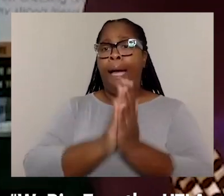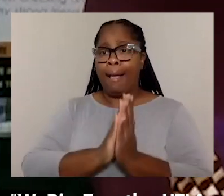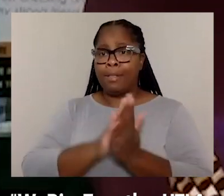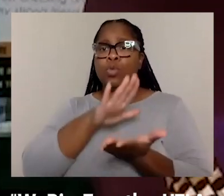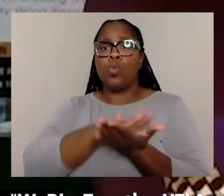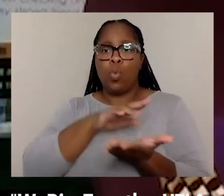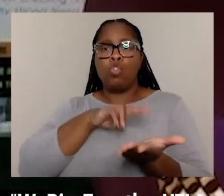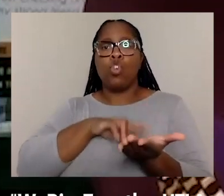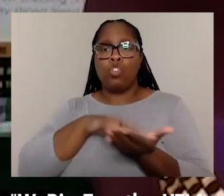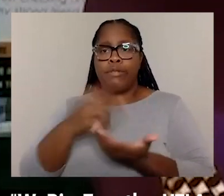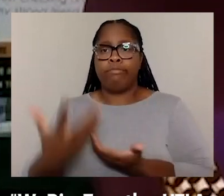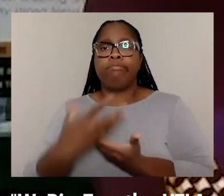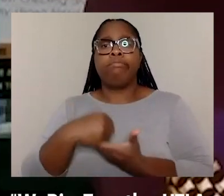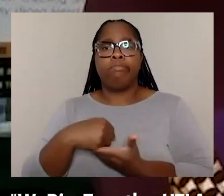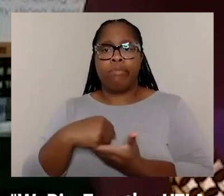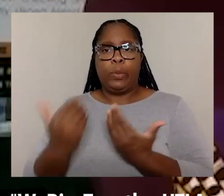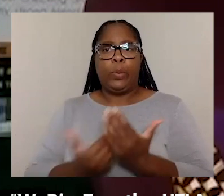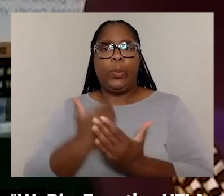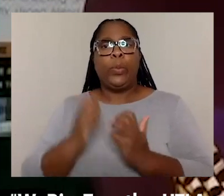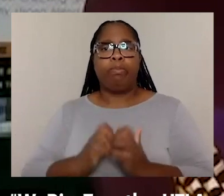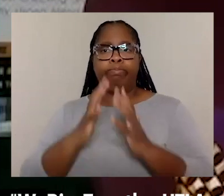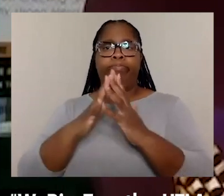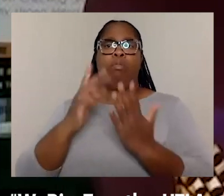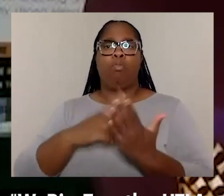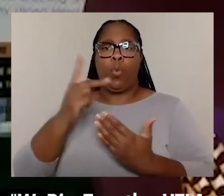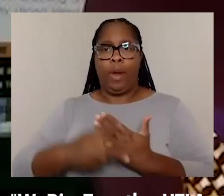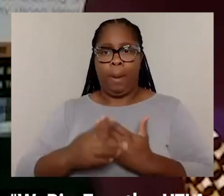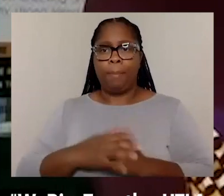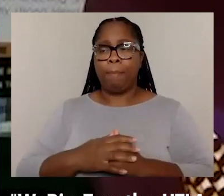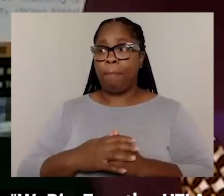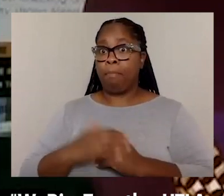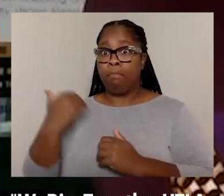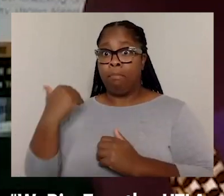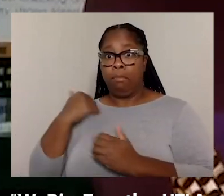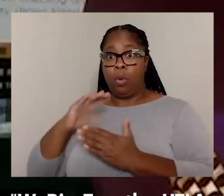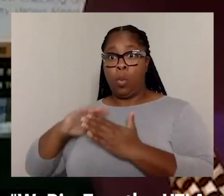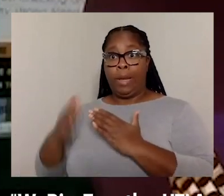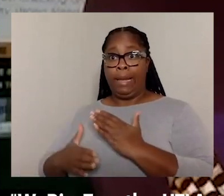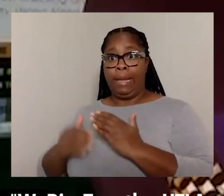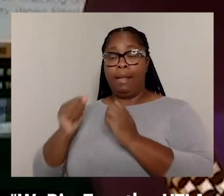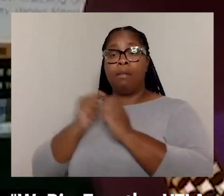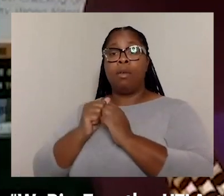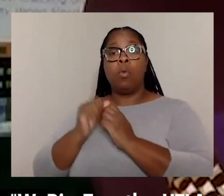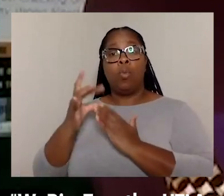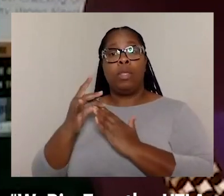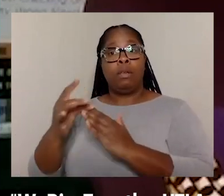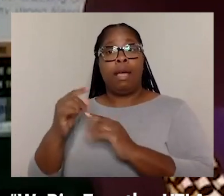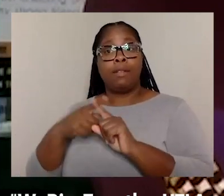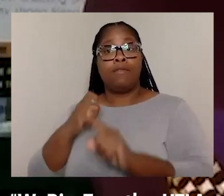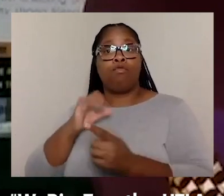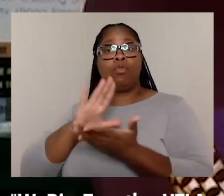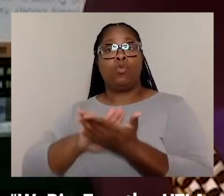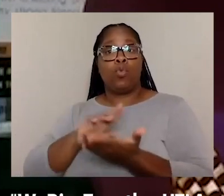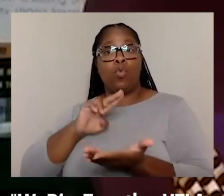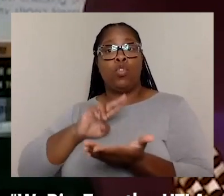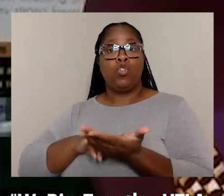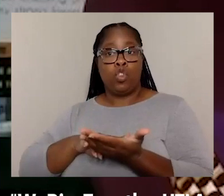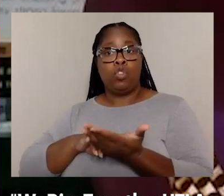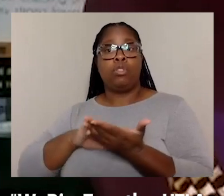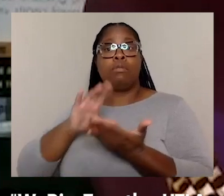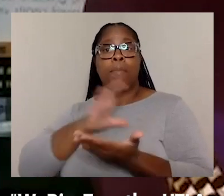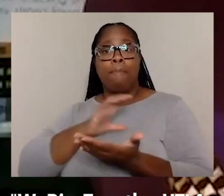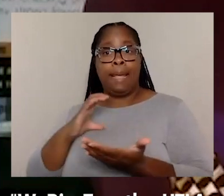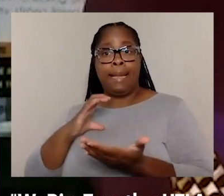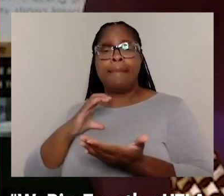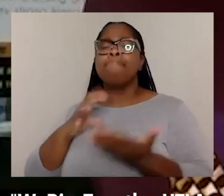program. Over the weekend, with the guidance of our school nurses committee, we negotiated